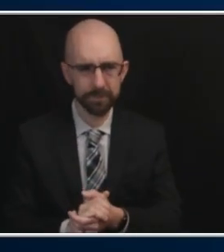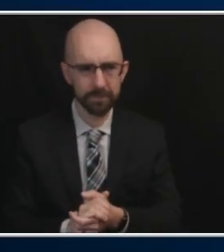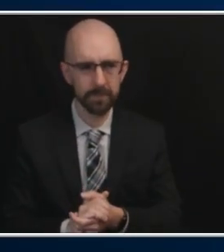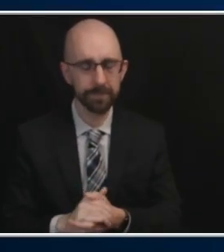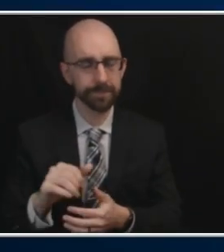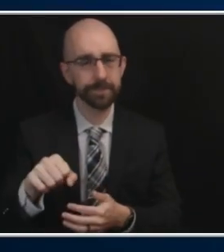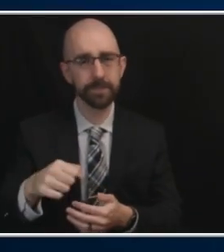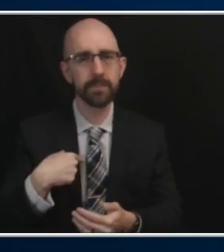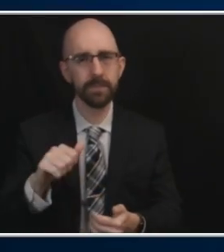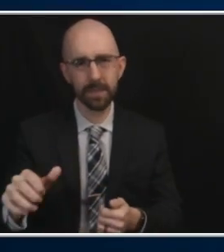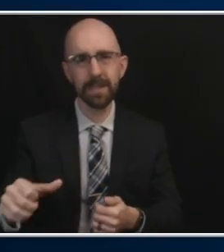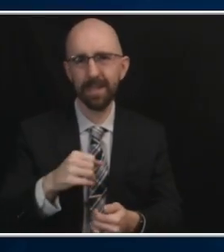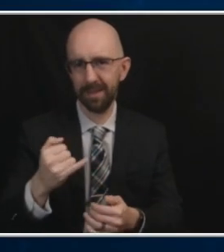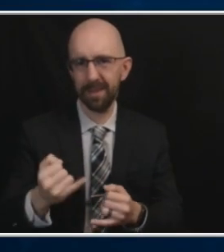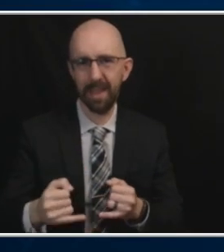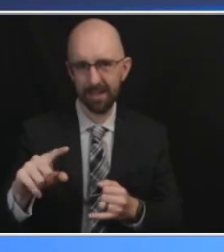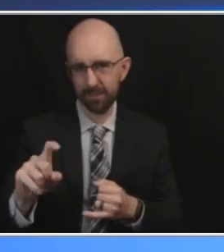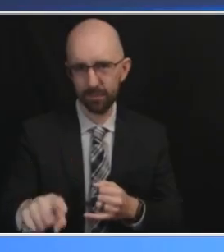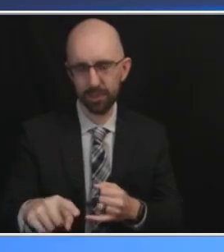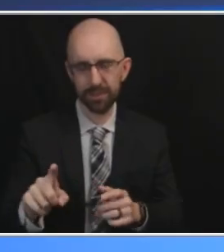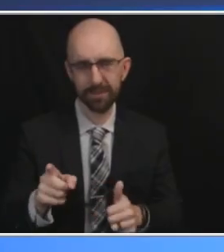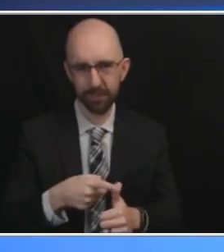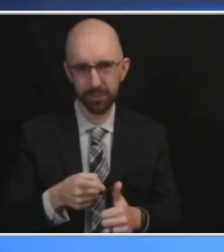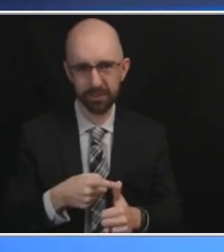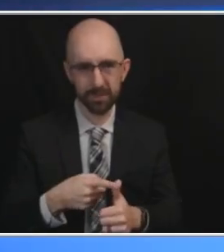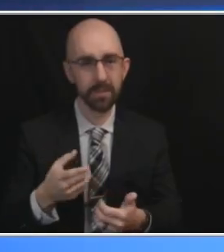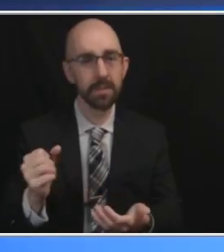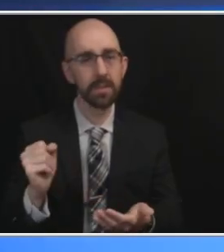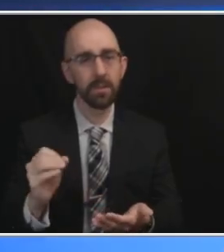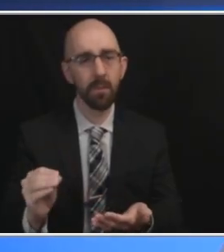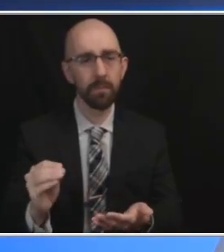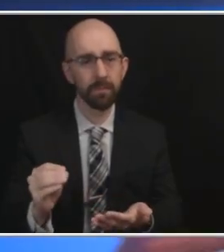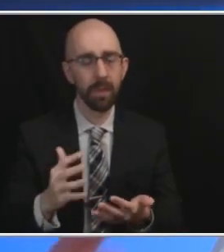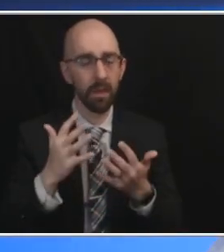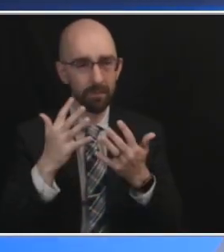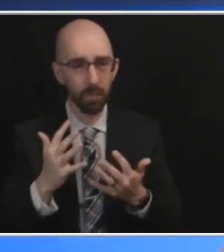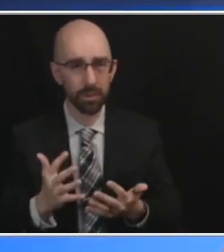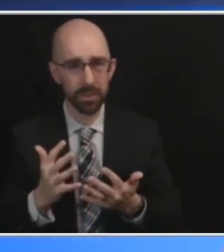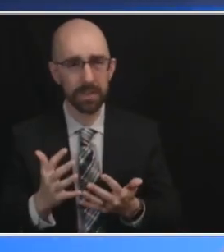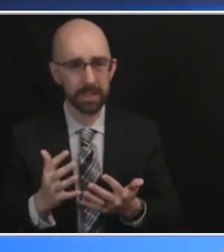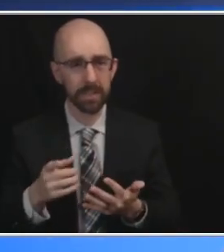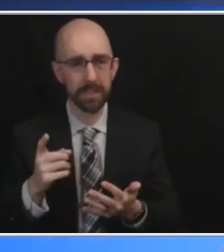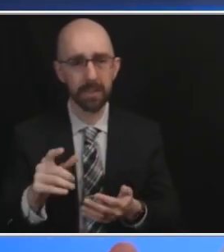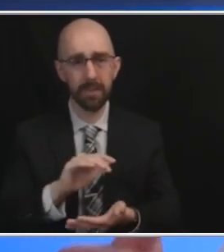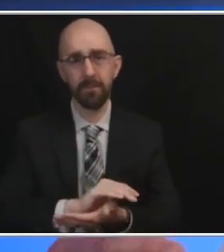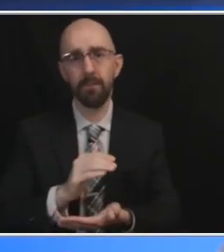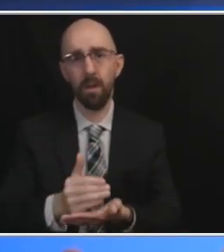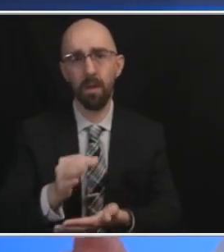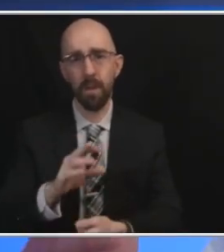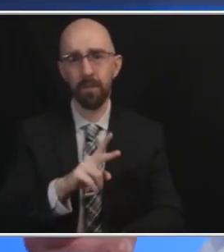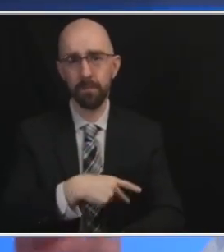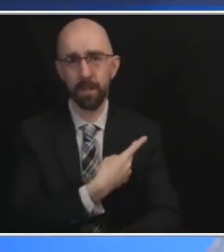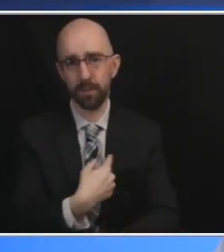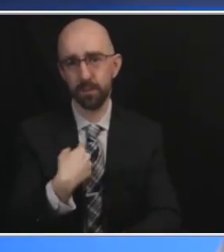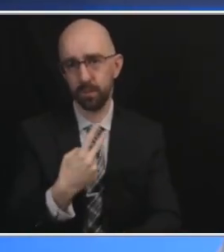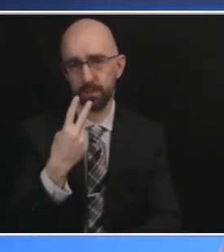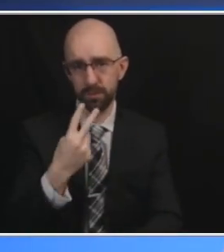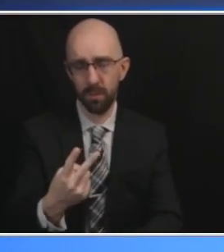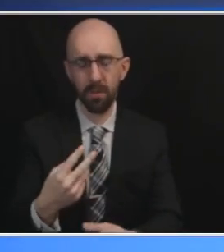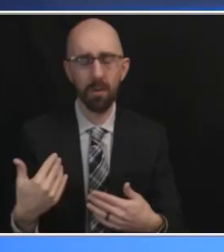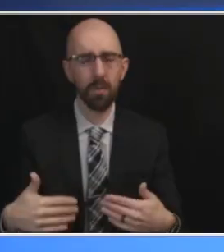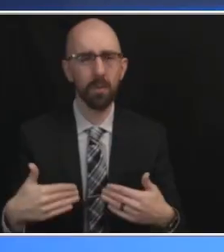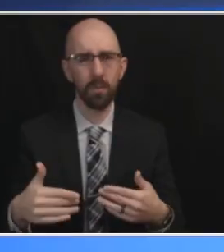that last question first here. And so, unfortunately, the volume of patients that we saw was so